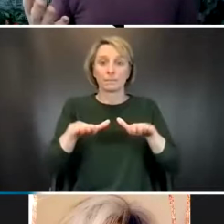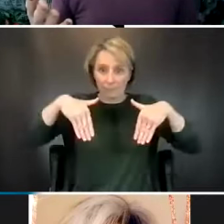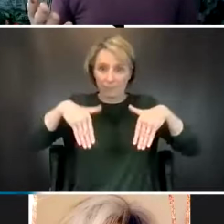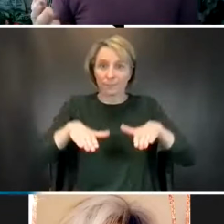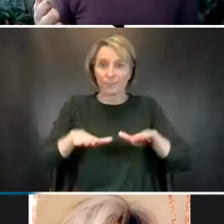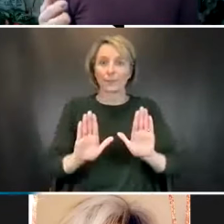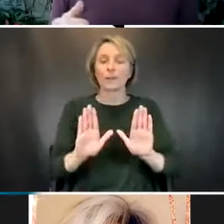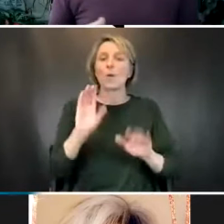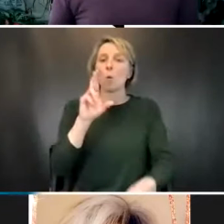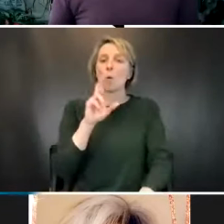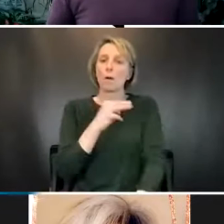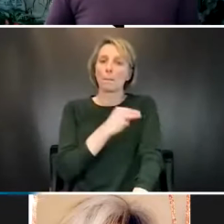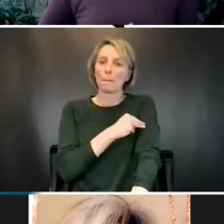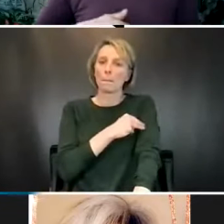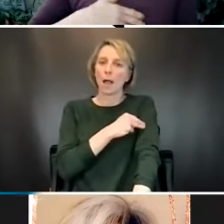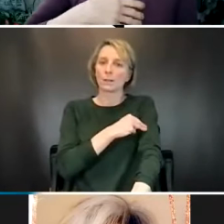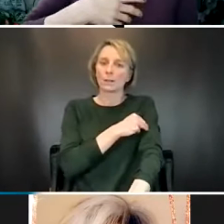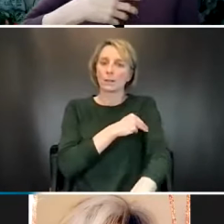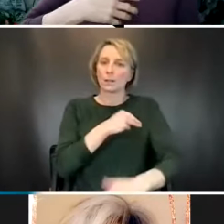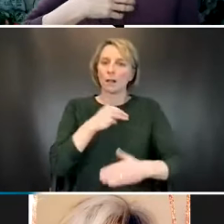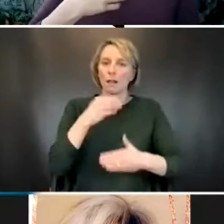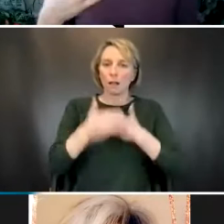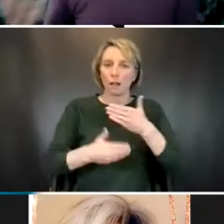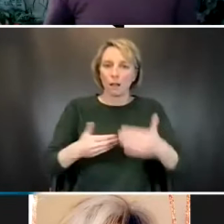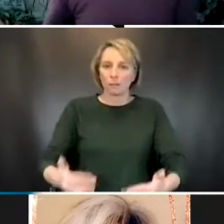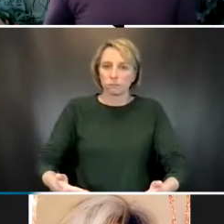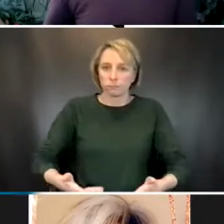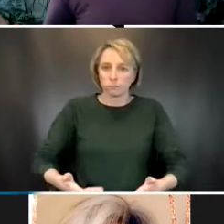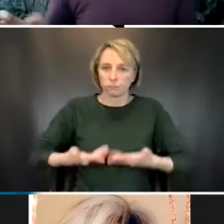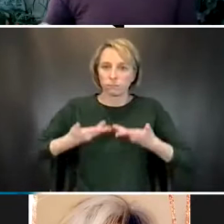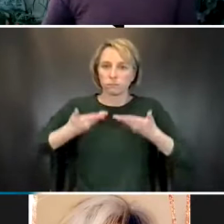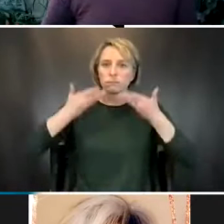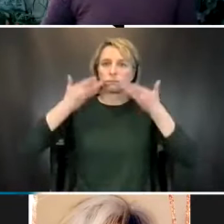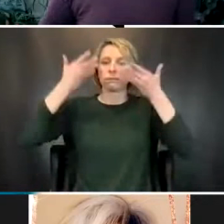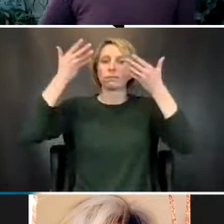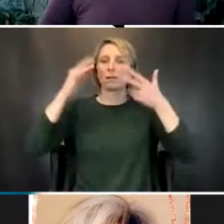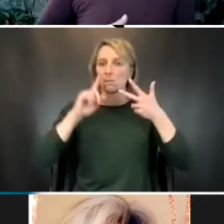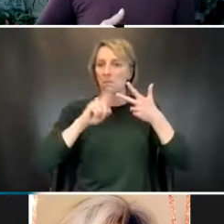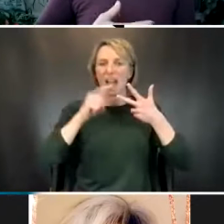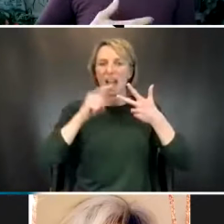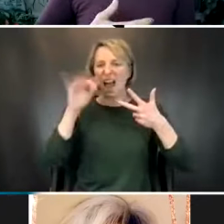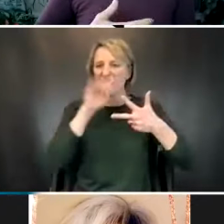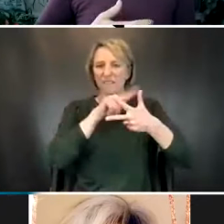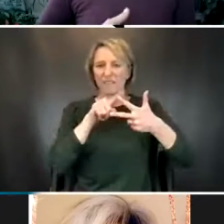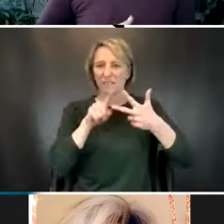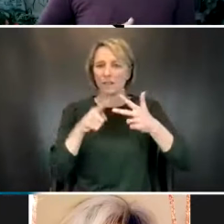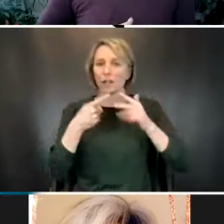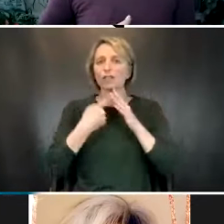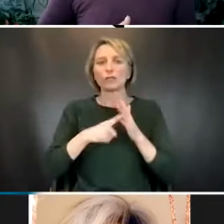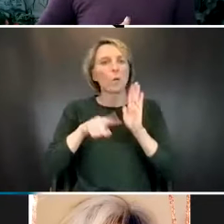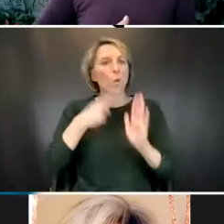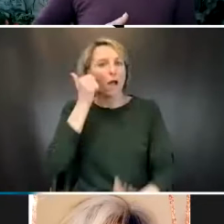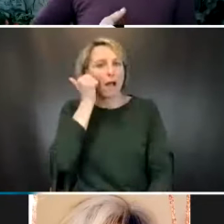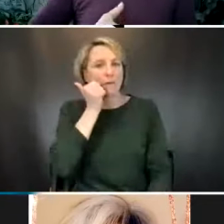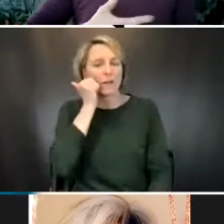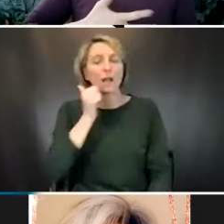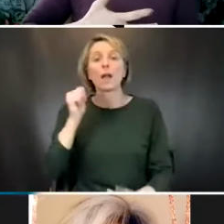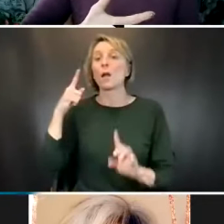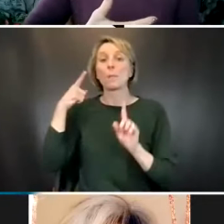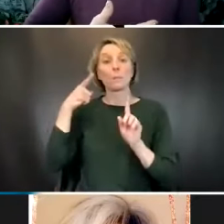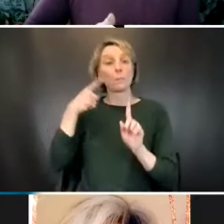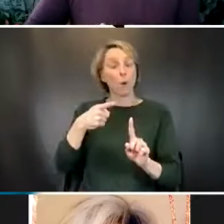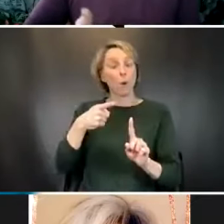goal is to make it so it's almost reactionary. You start to feel anxiety or feel